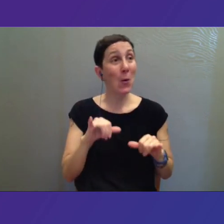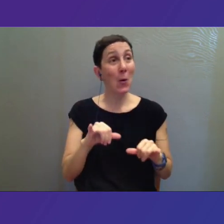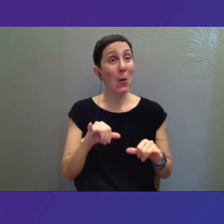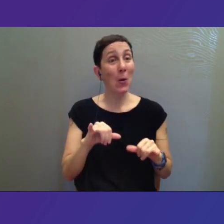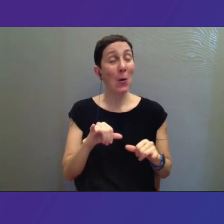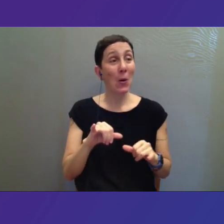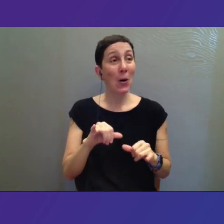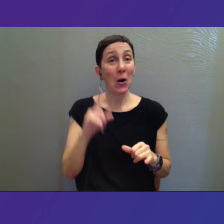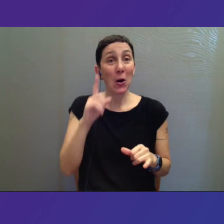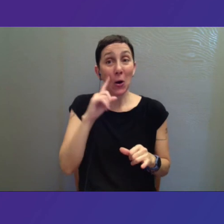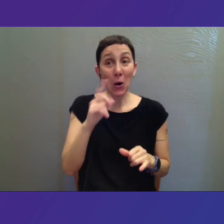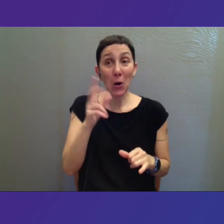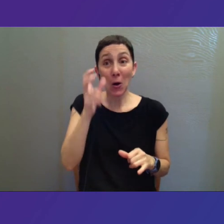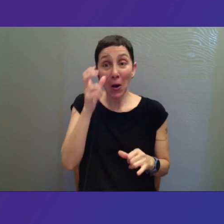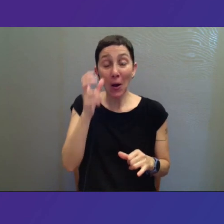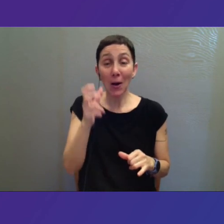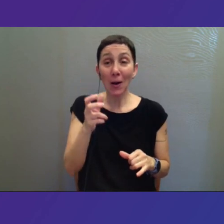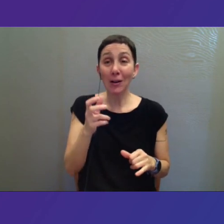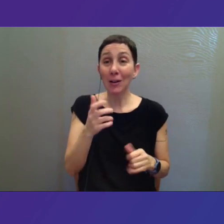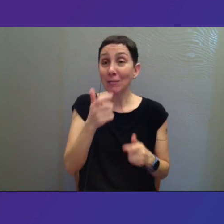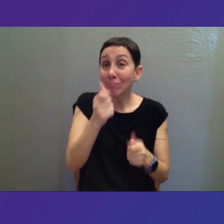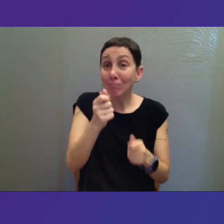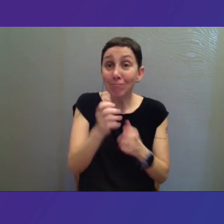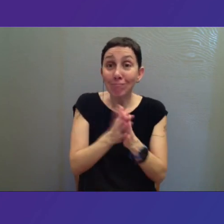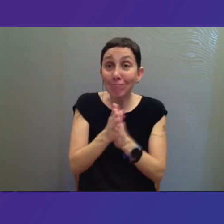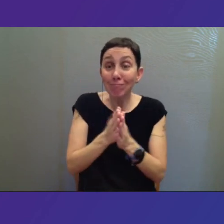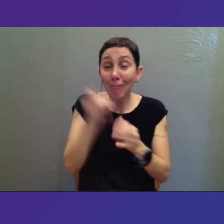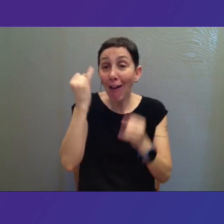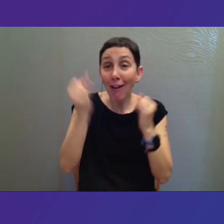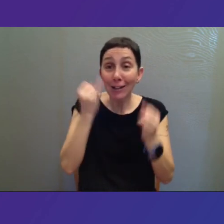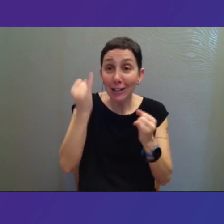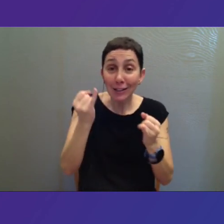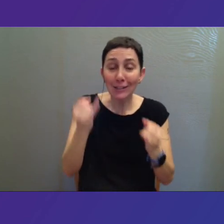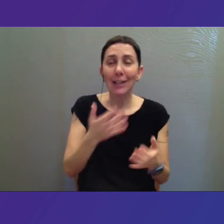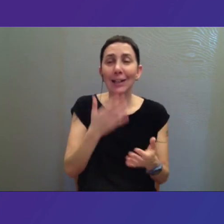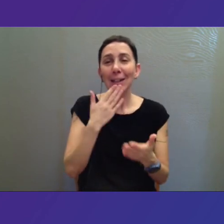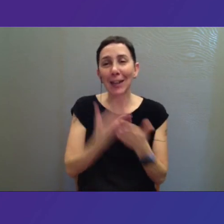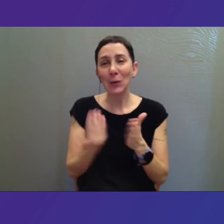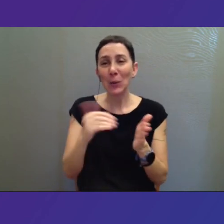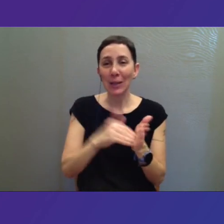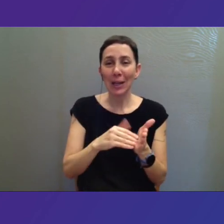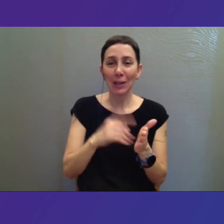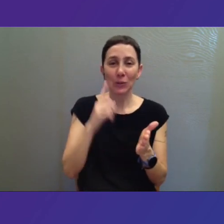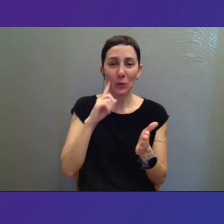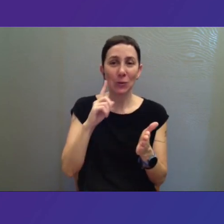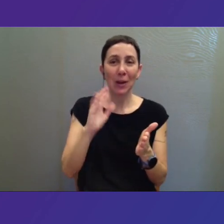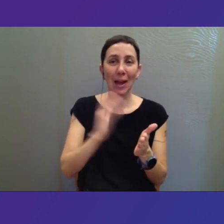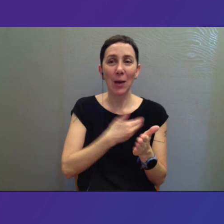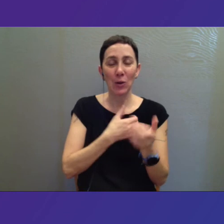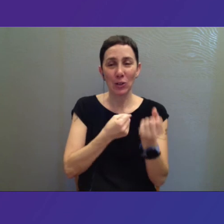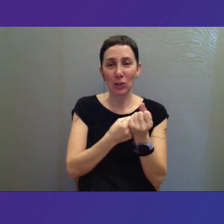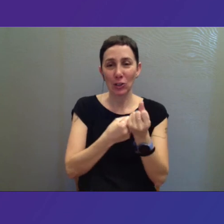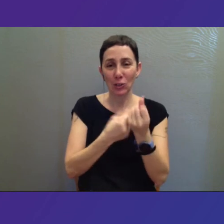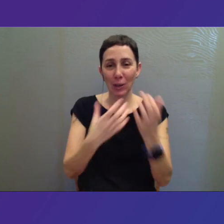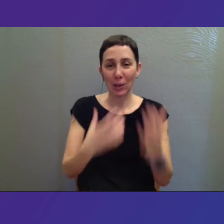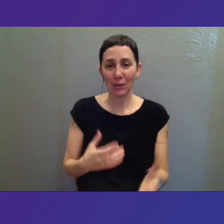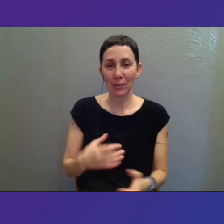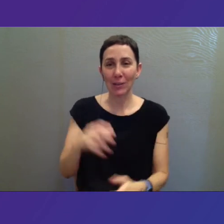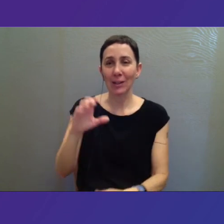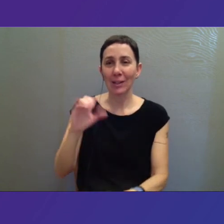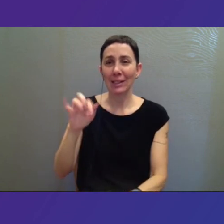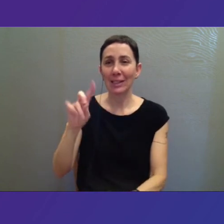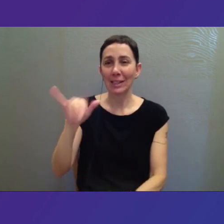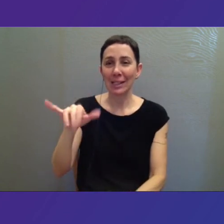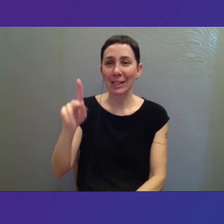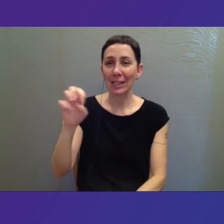and considerations. I would like to say a final thank you to our sponsors, to Cindy Kim from Viscardi Center and